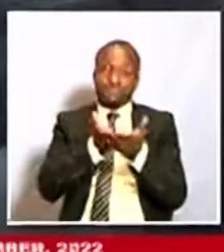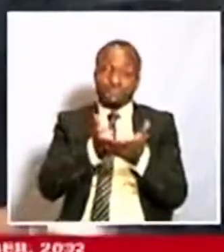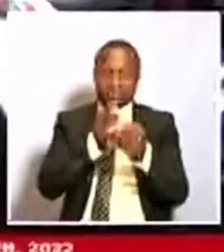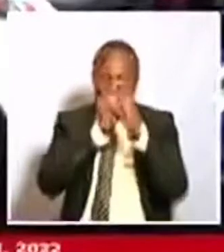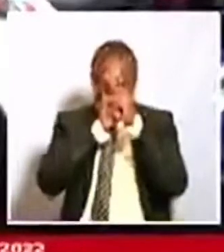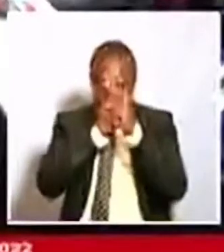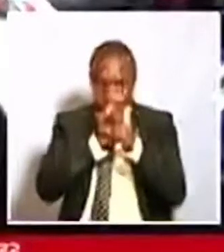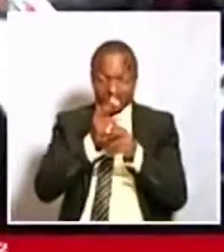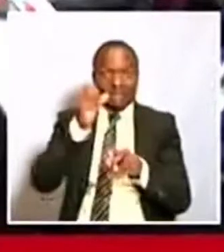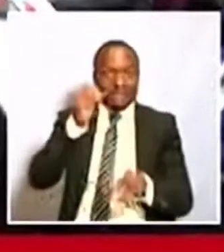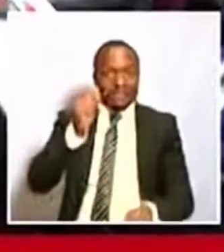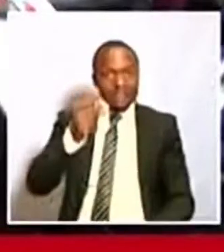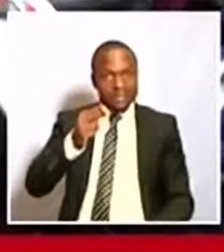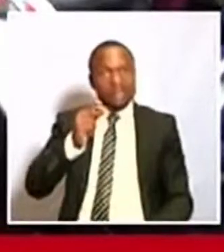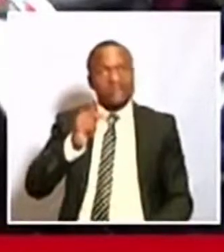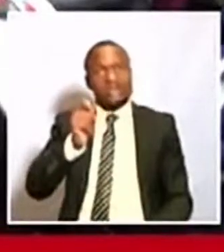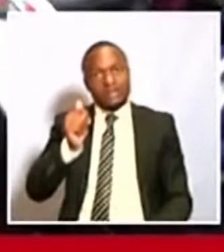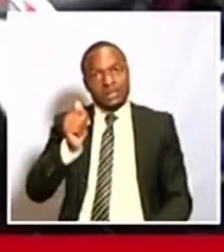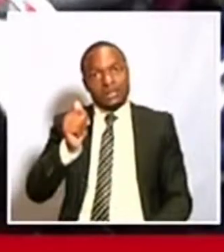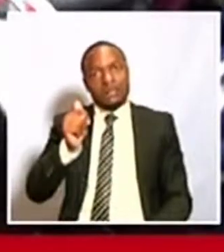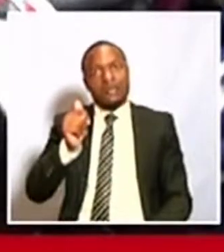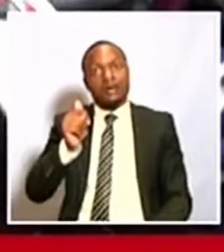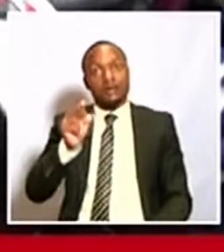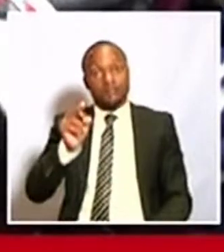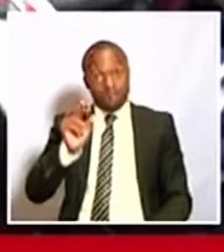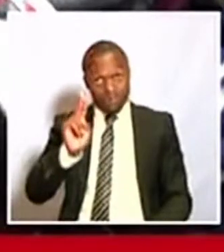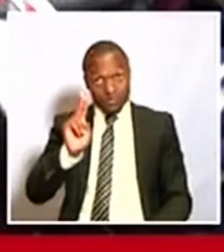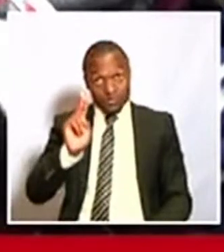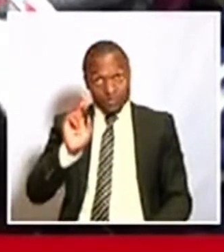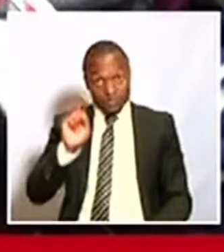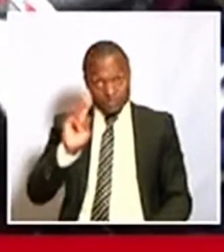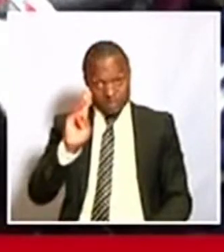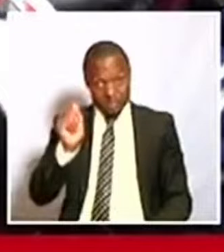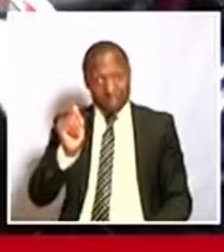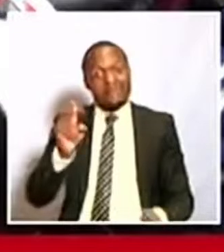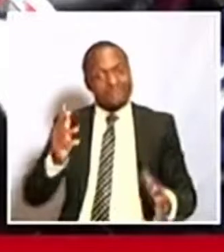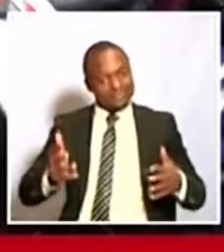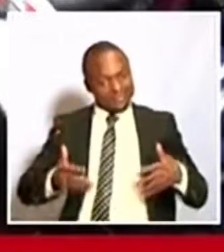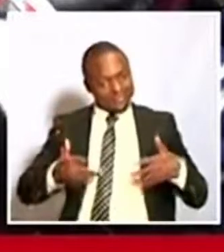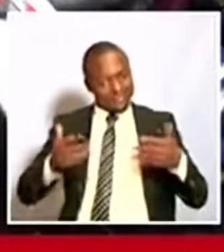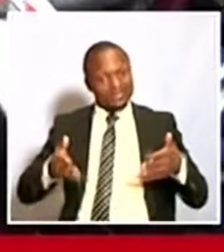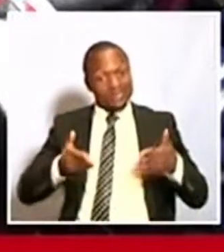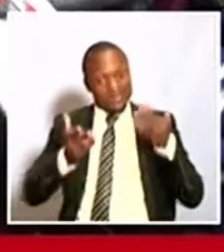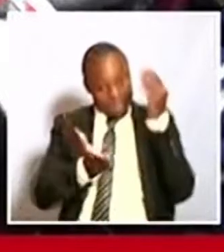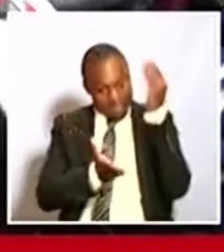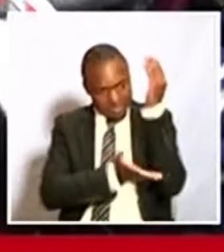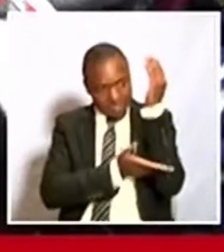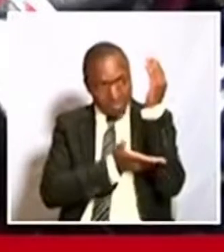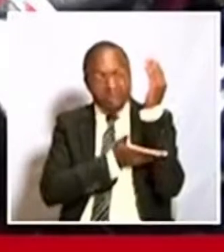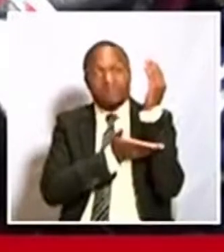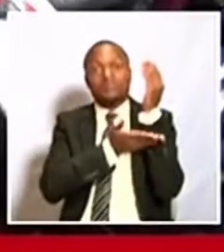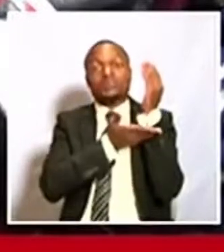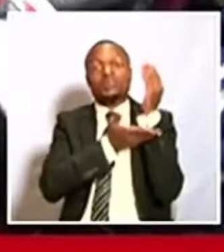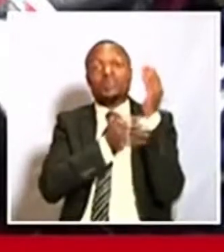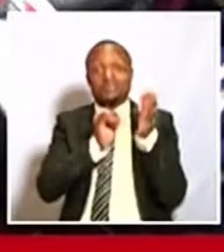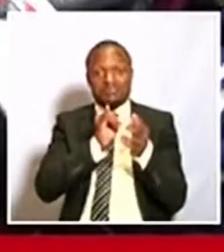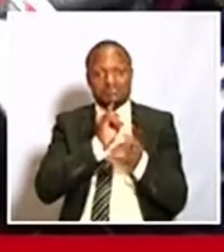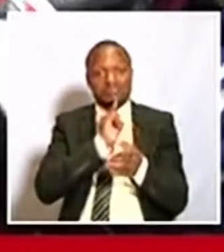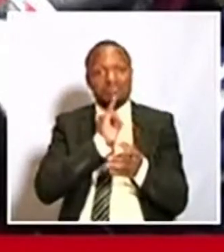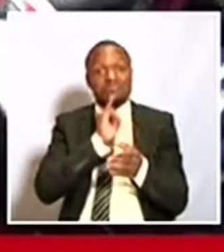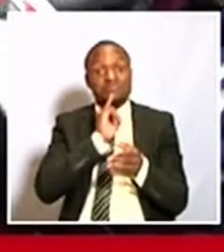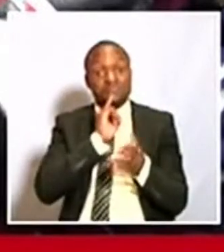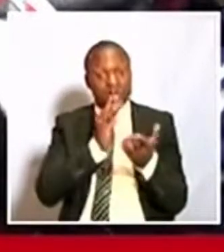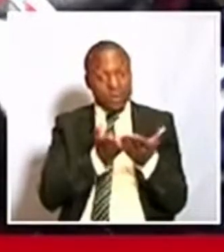Shakafuswa. Chair, I'm glad that there are improvements in Isoka. If I quickly draw you to page